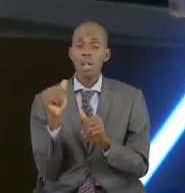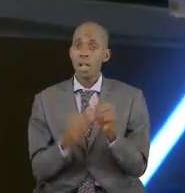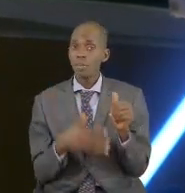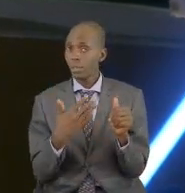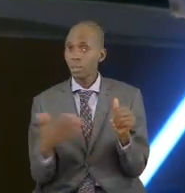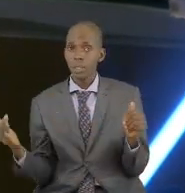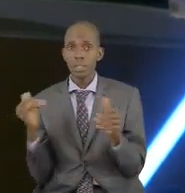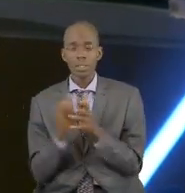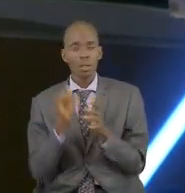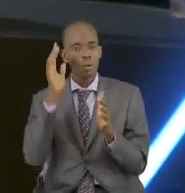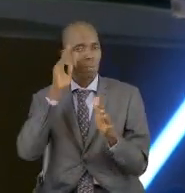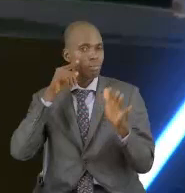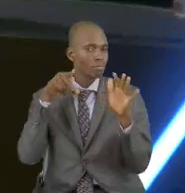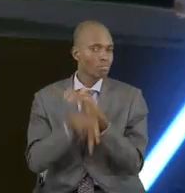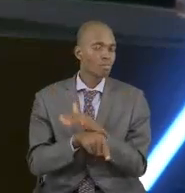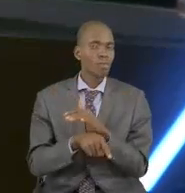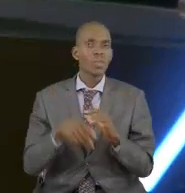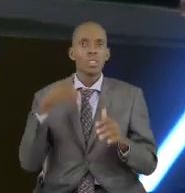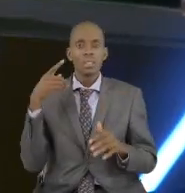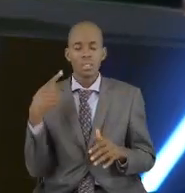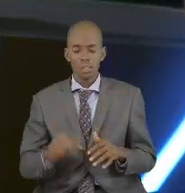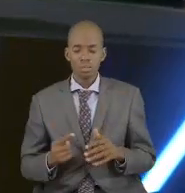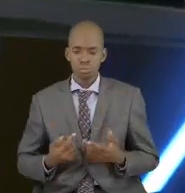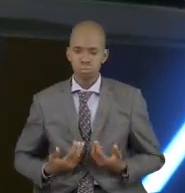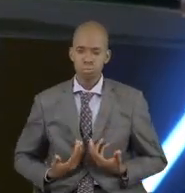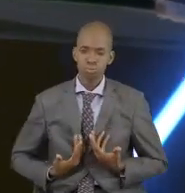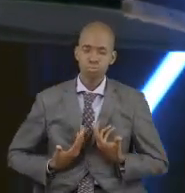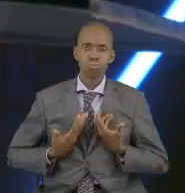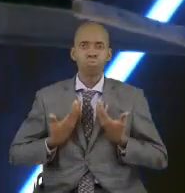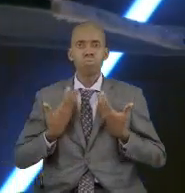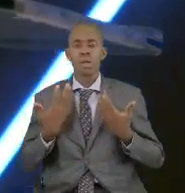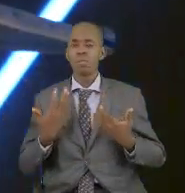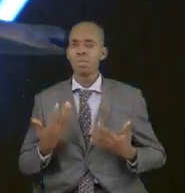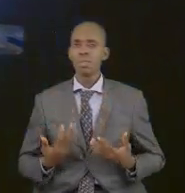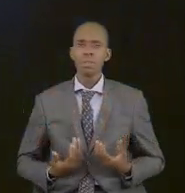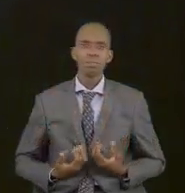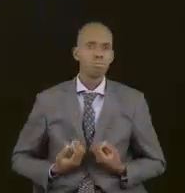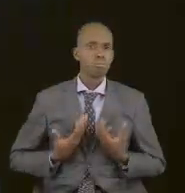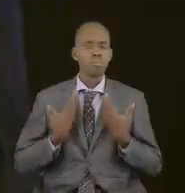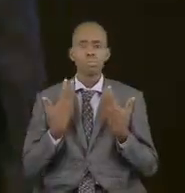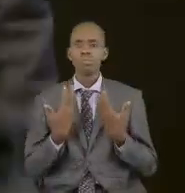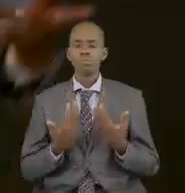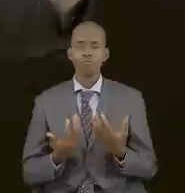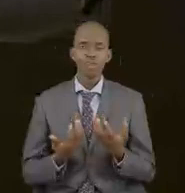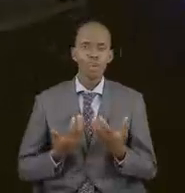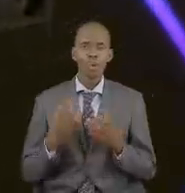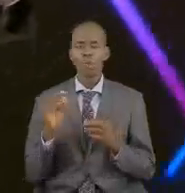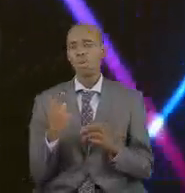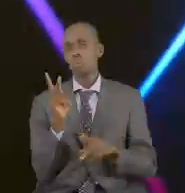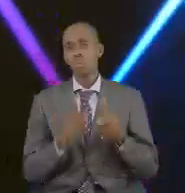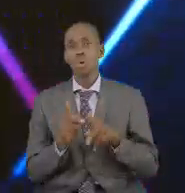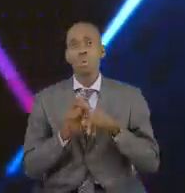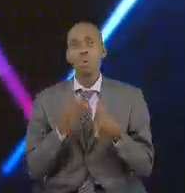the zeal and the enthusiasm of other people. But the word you hold forth. Like Paul